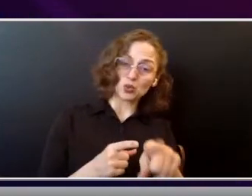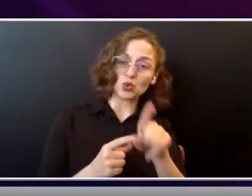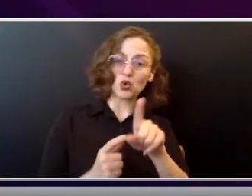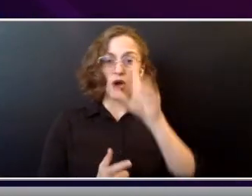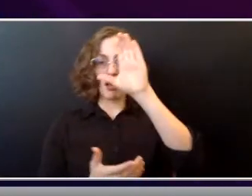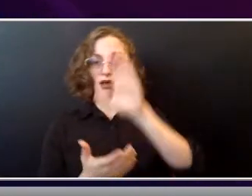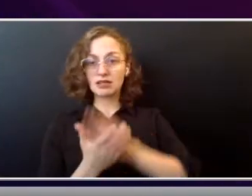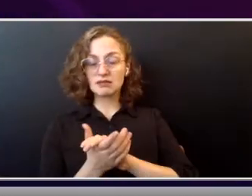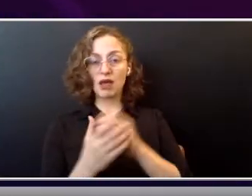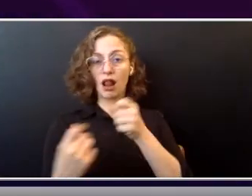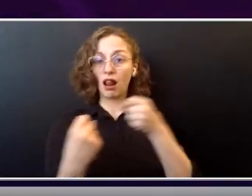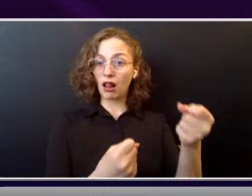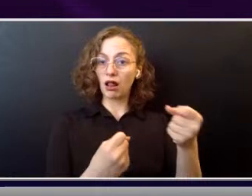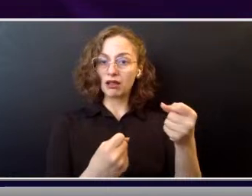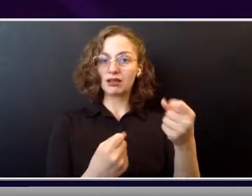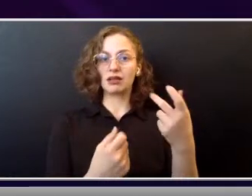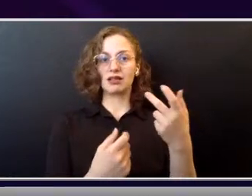week.